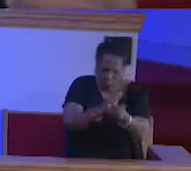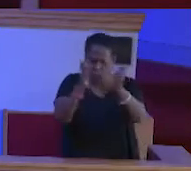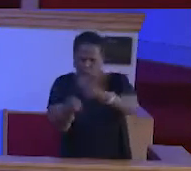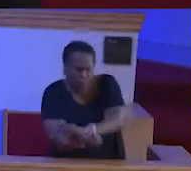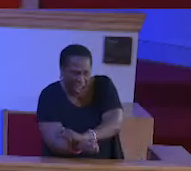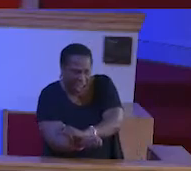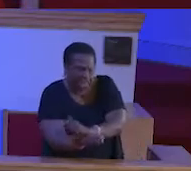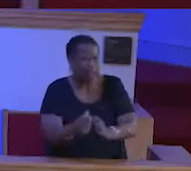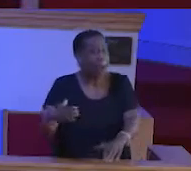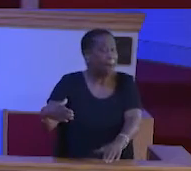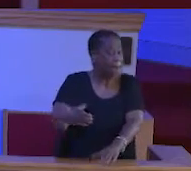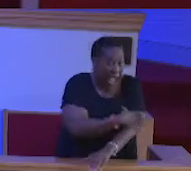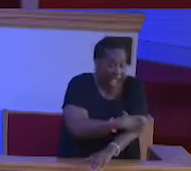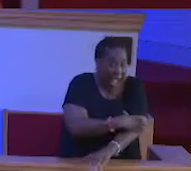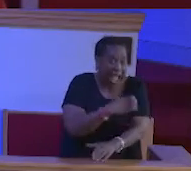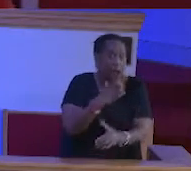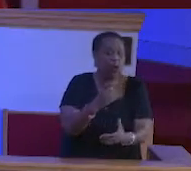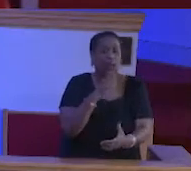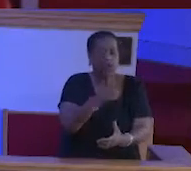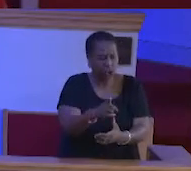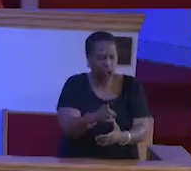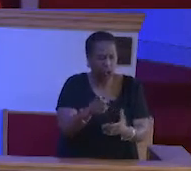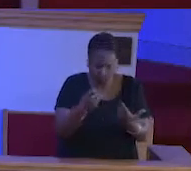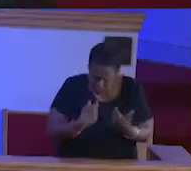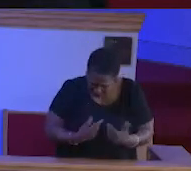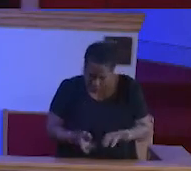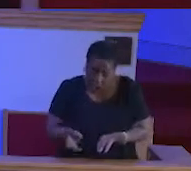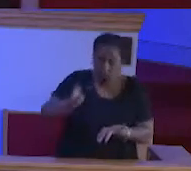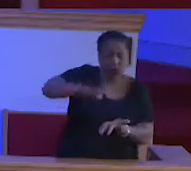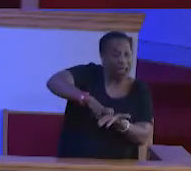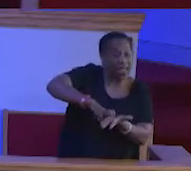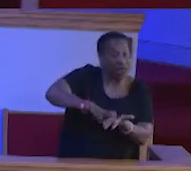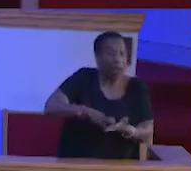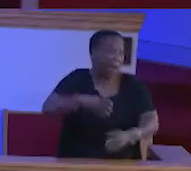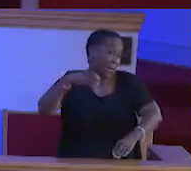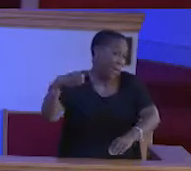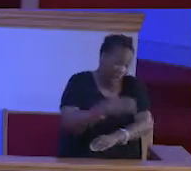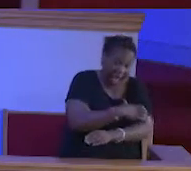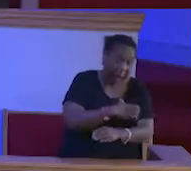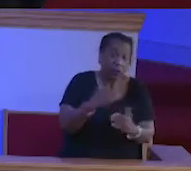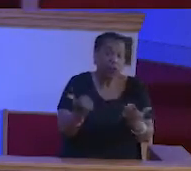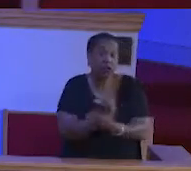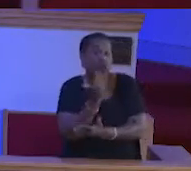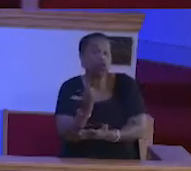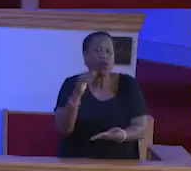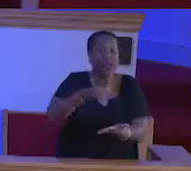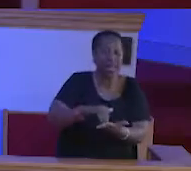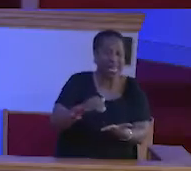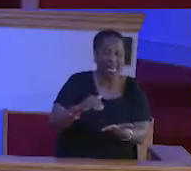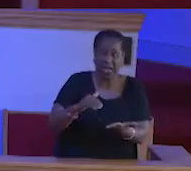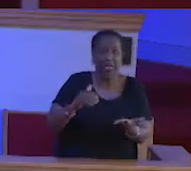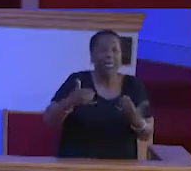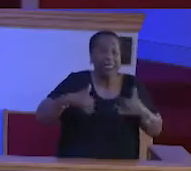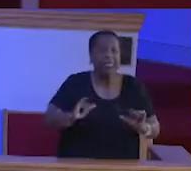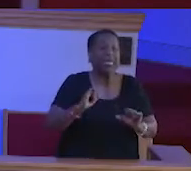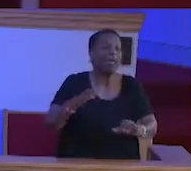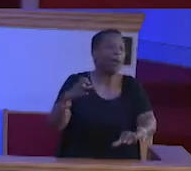transform, power to get a resurrection, power to renew. There's still